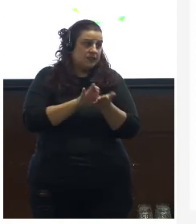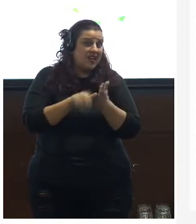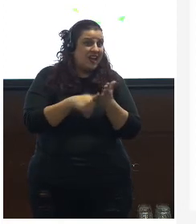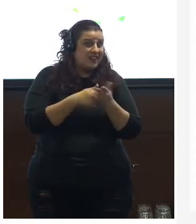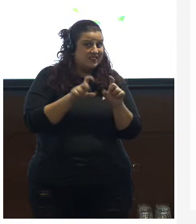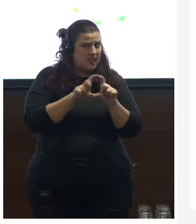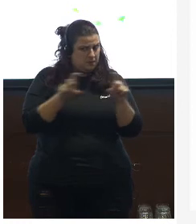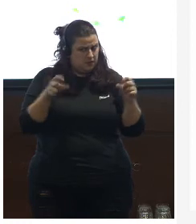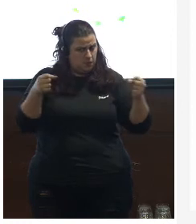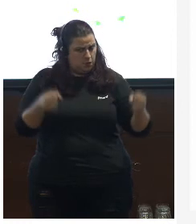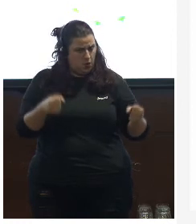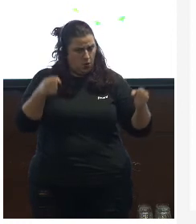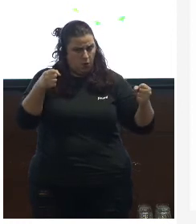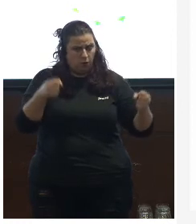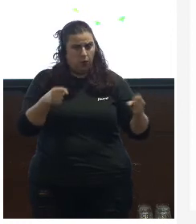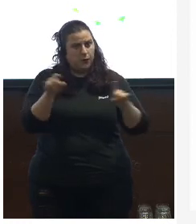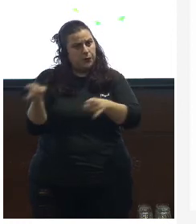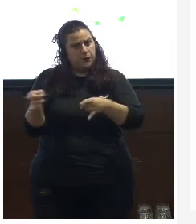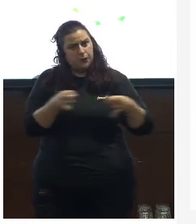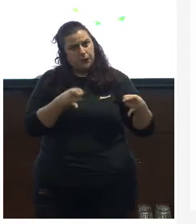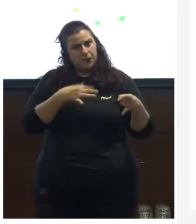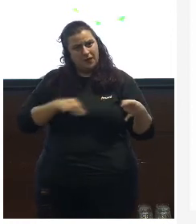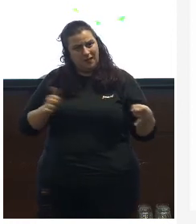even a smaller player. We need to be credible.